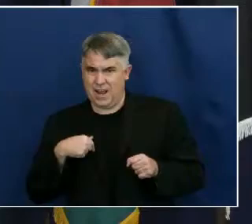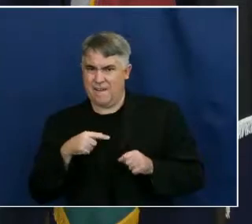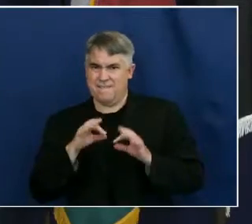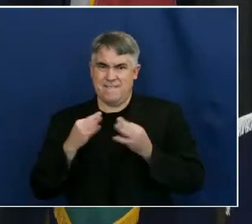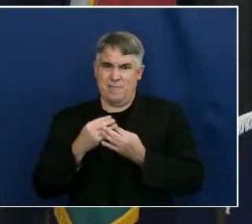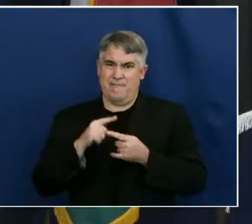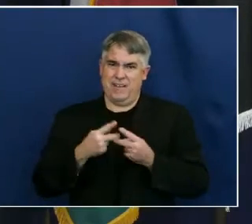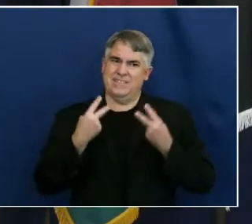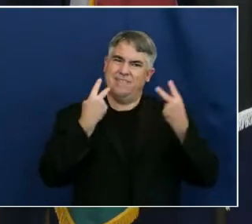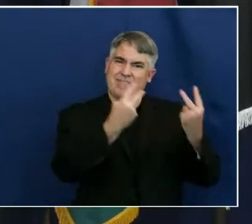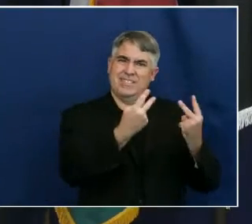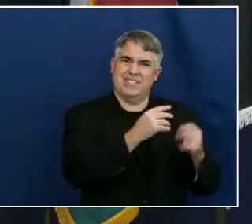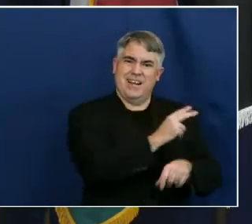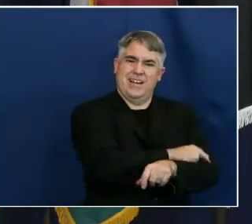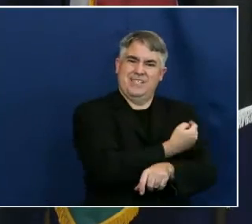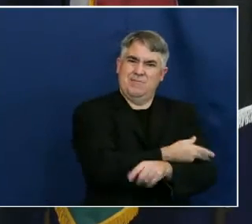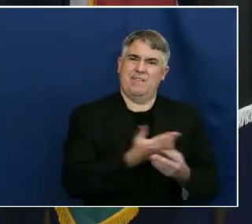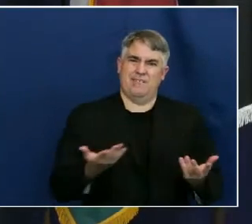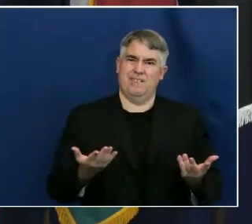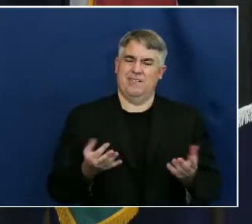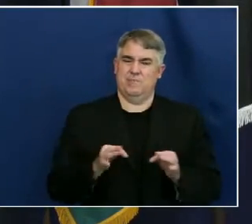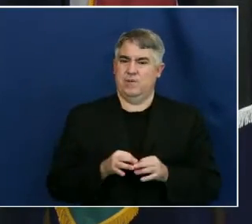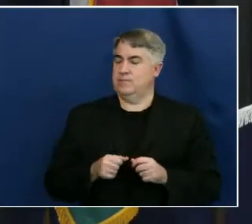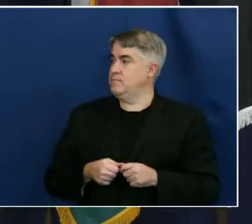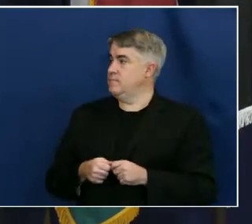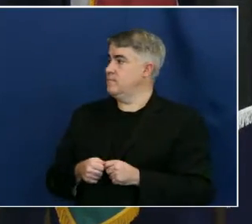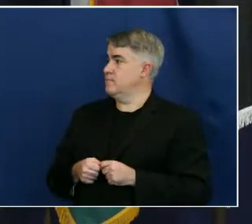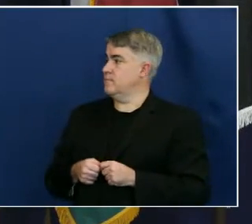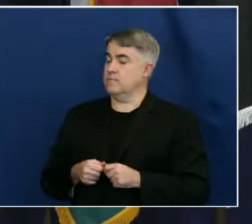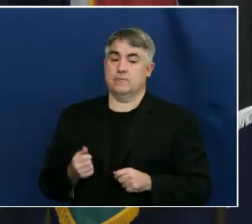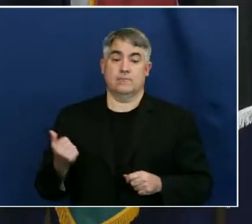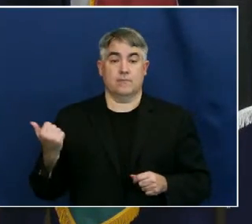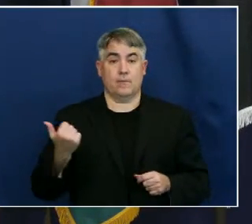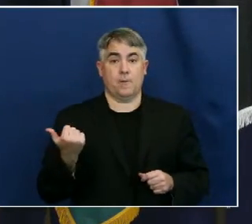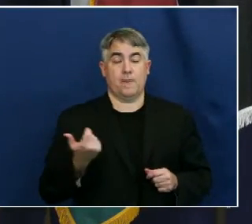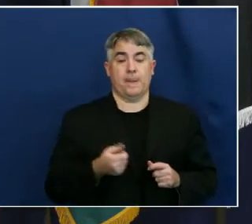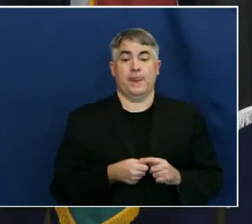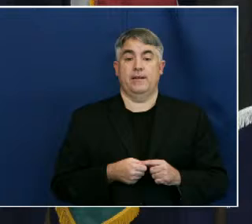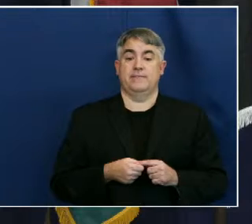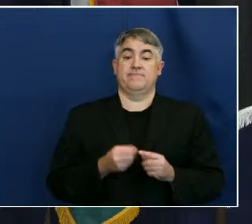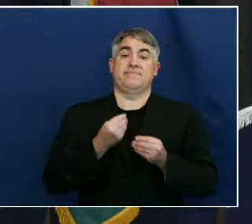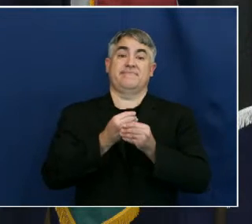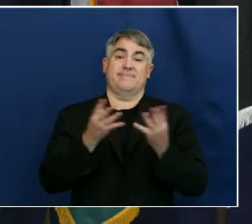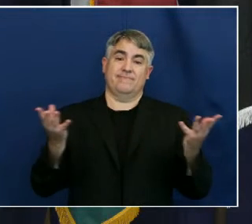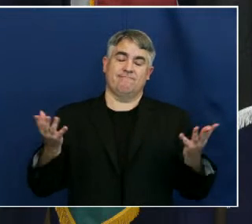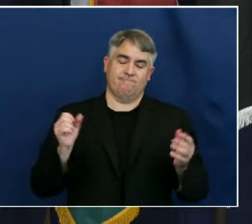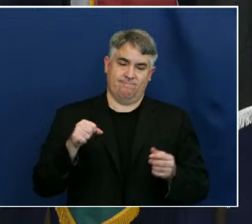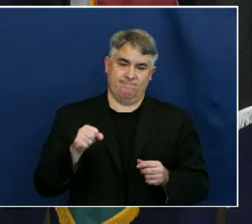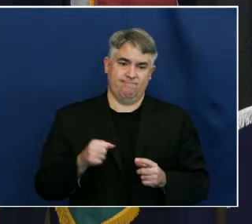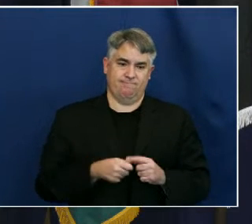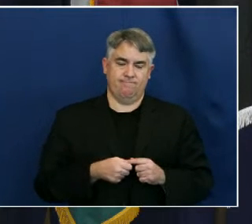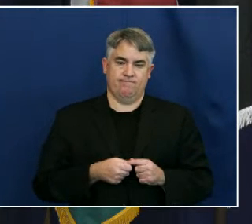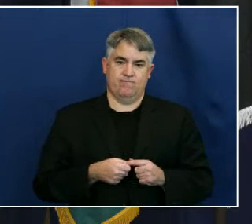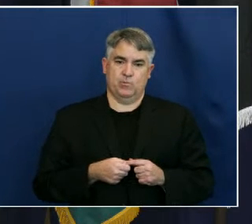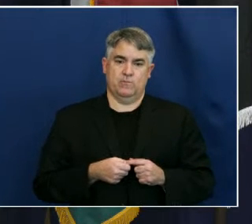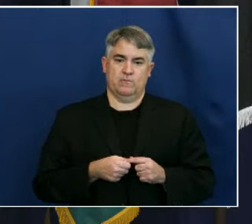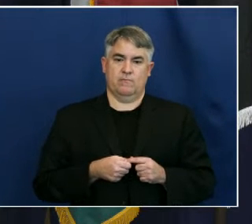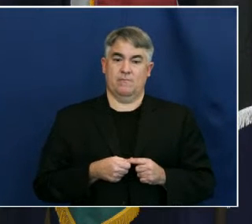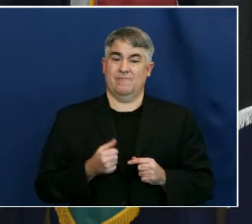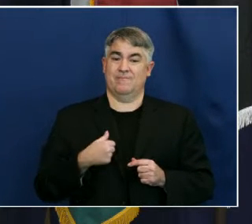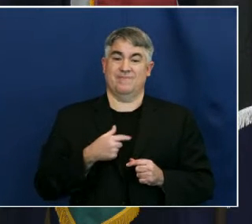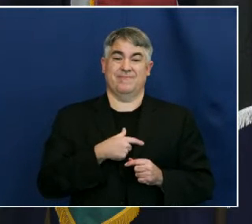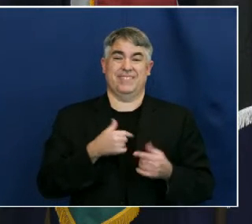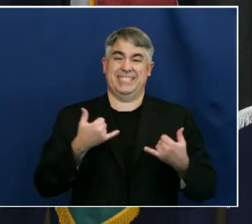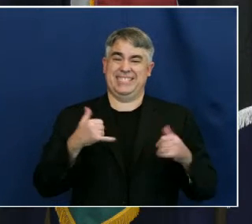rules? Well, Paul, and for everyone else listening to this briefing, we're still in the purple